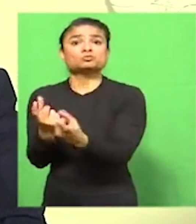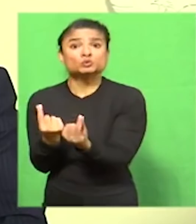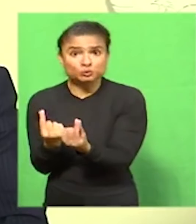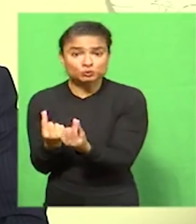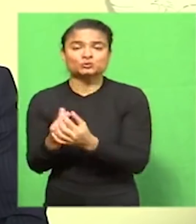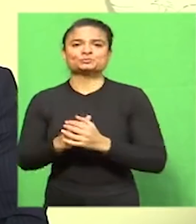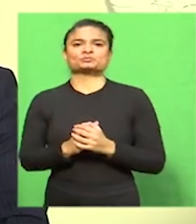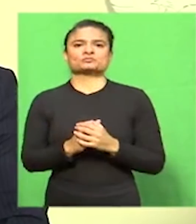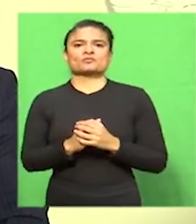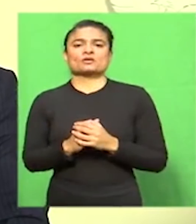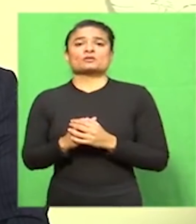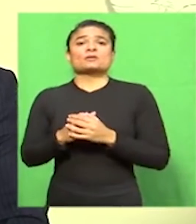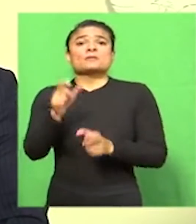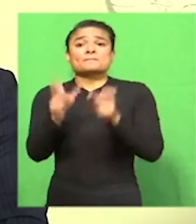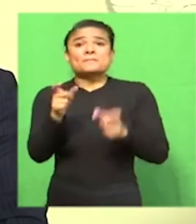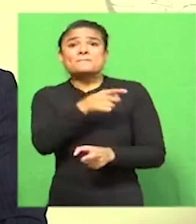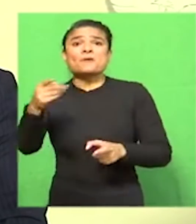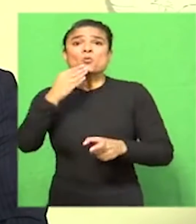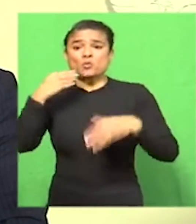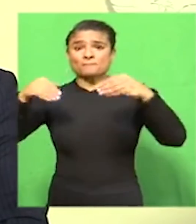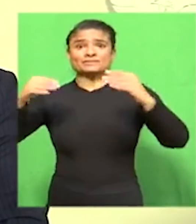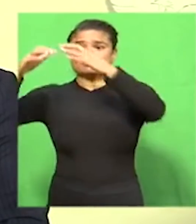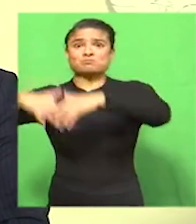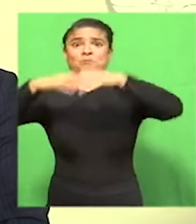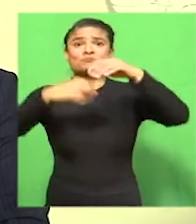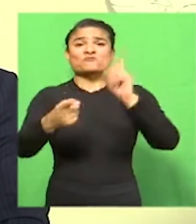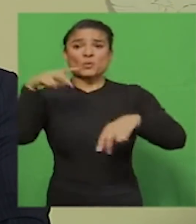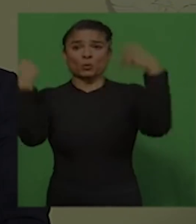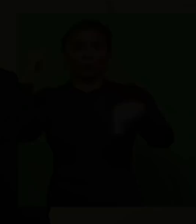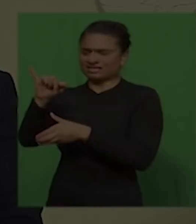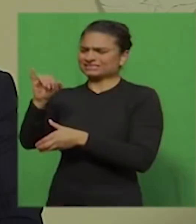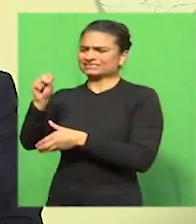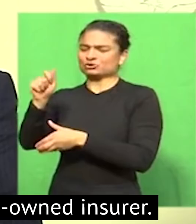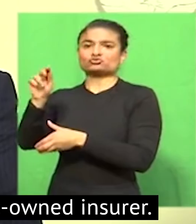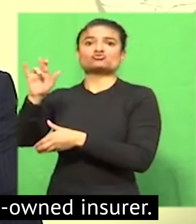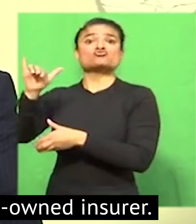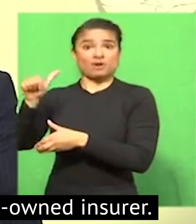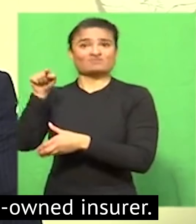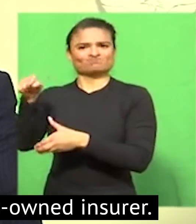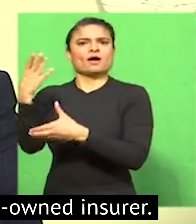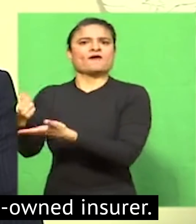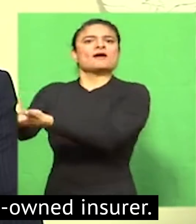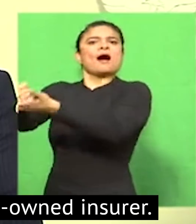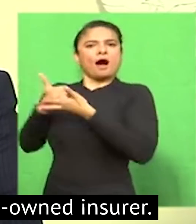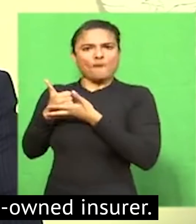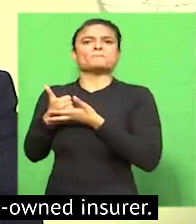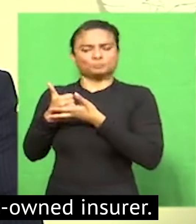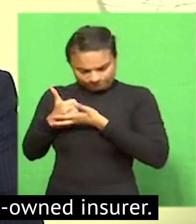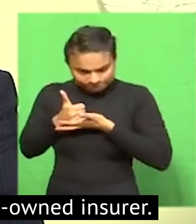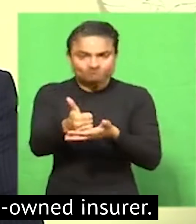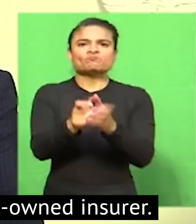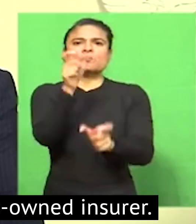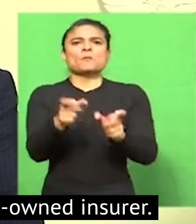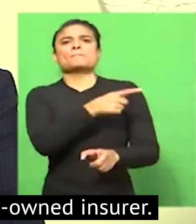are able to rebuild and reopen as quickly as possible. Businesses that are insured will be covered